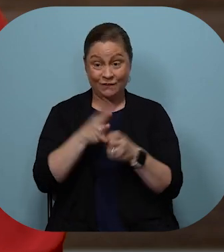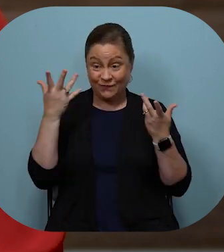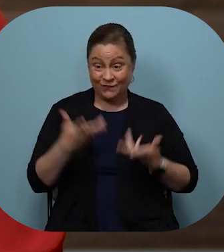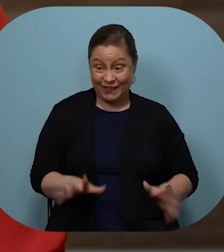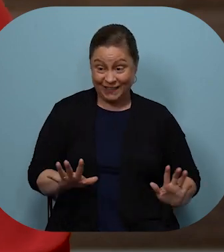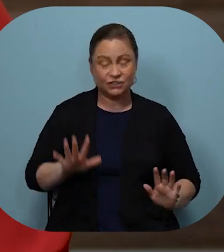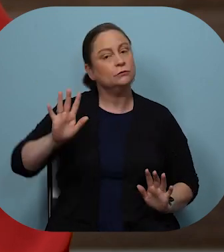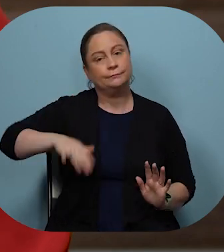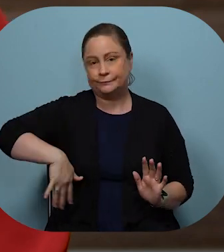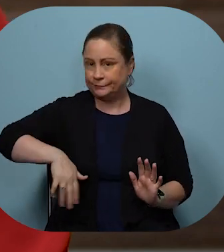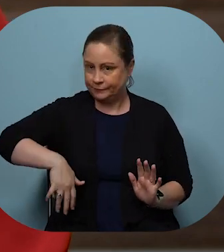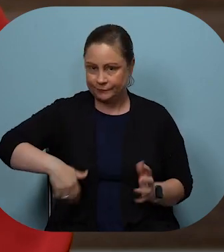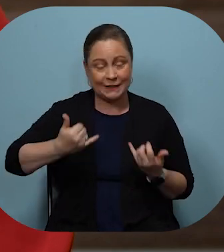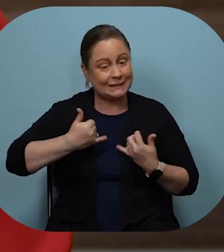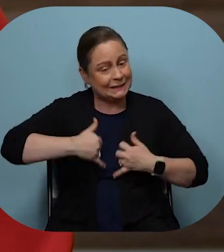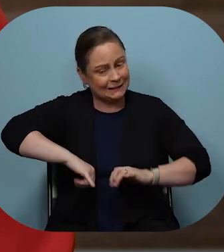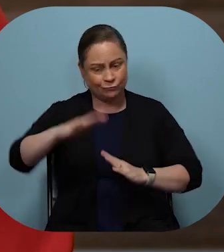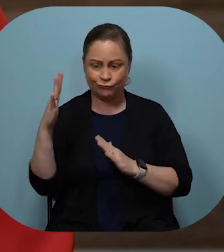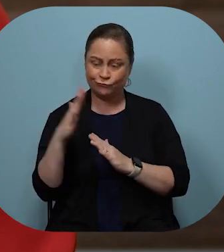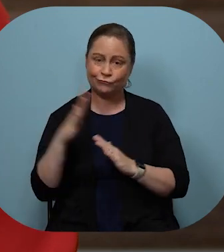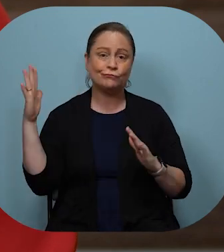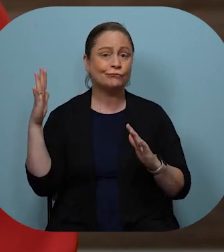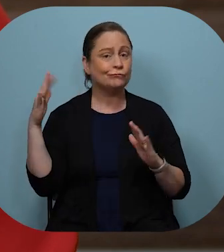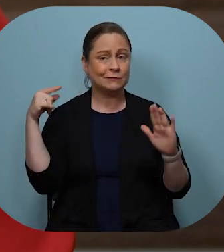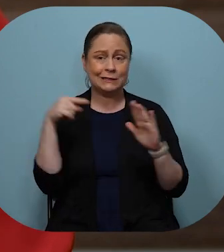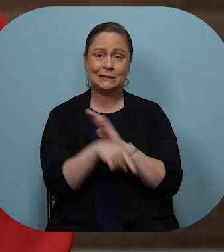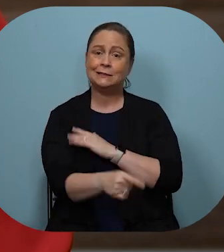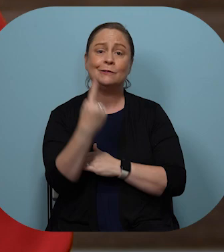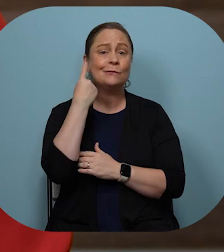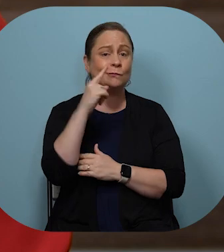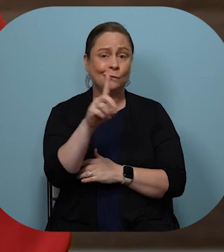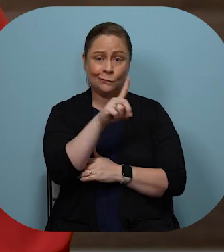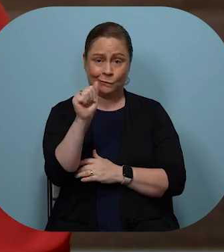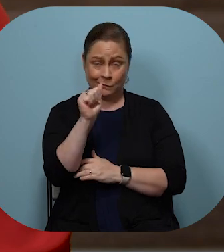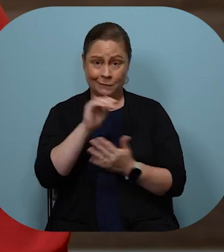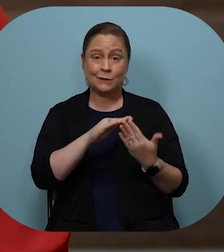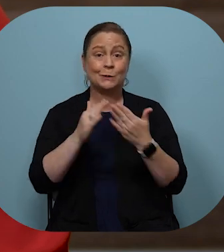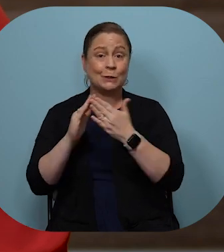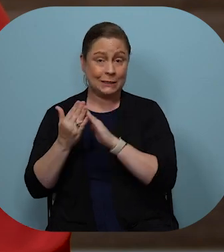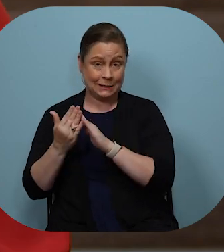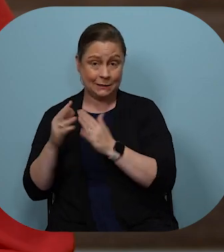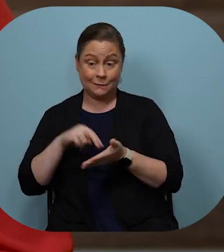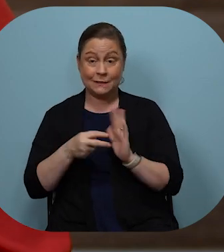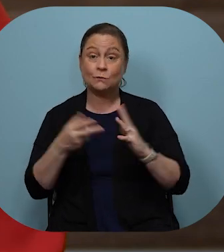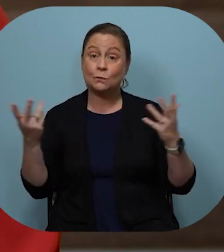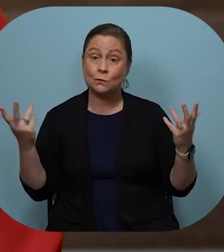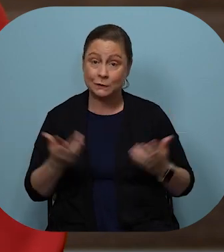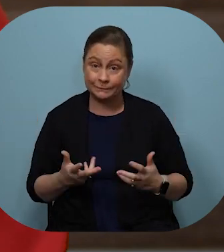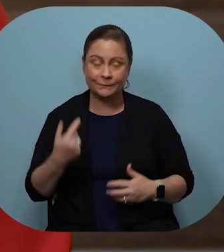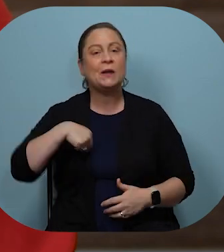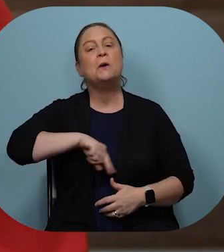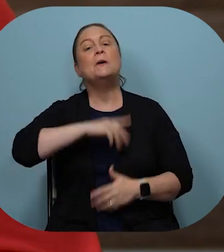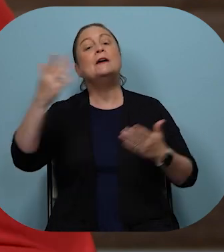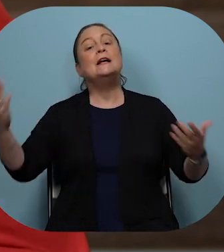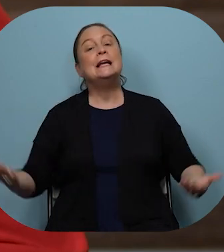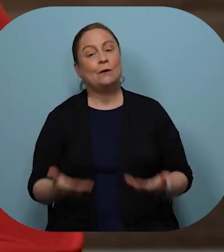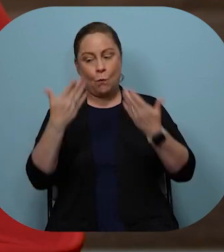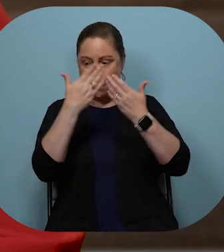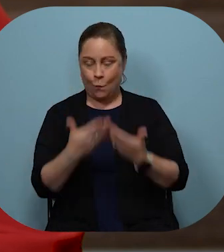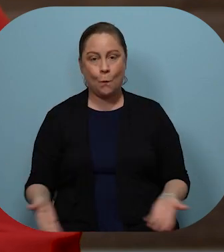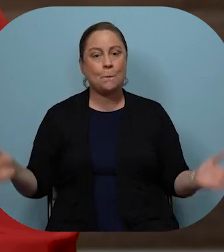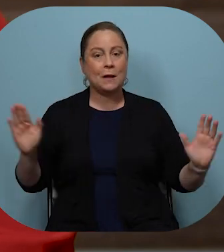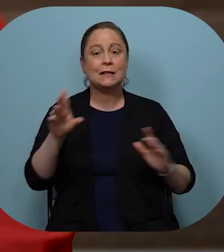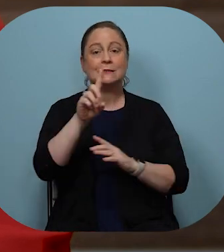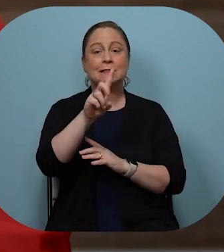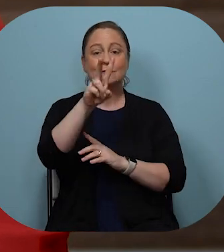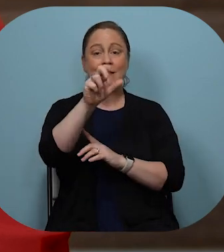not over and is still one of the top killers for the disability community. Therefore, we are here today. We are opening up